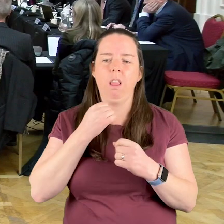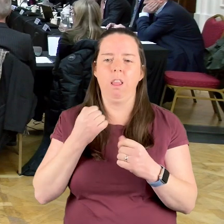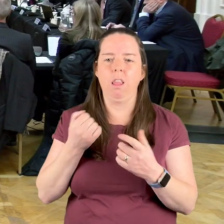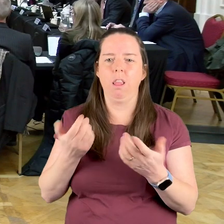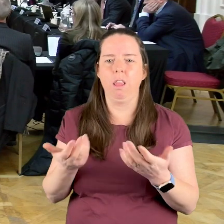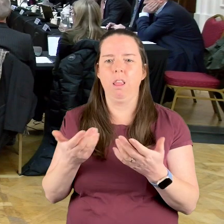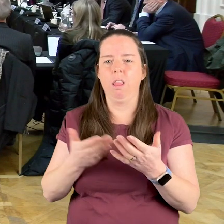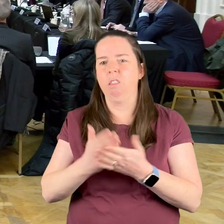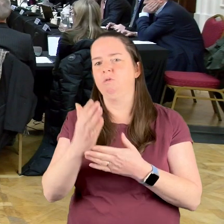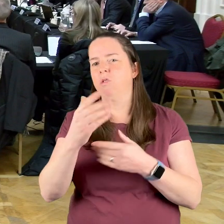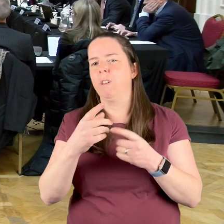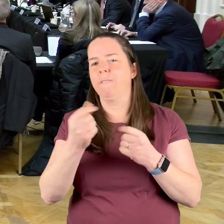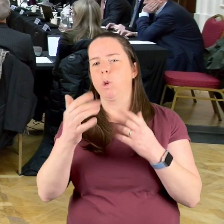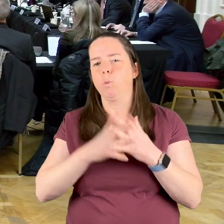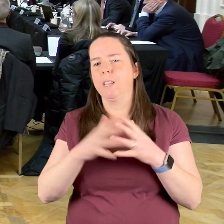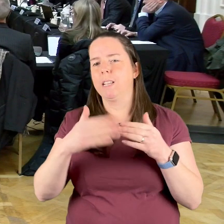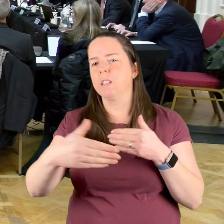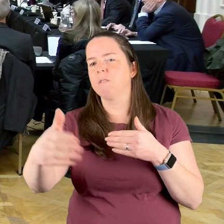well to draw on.